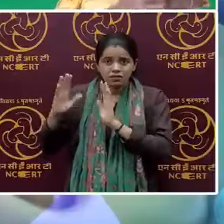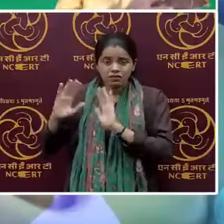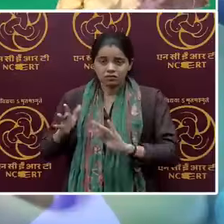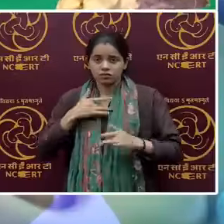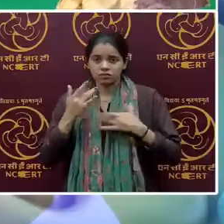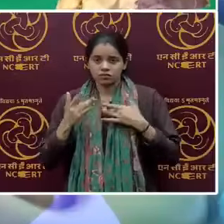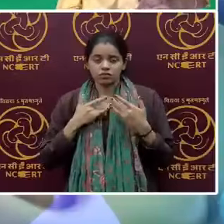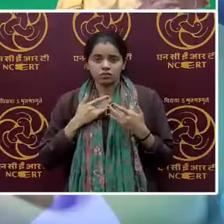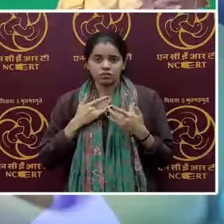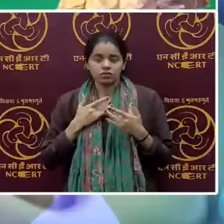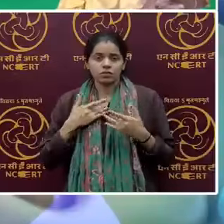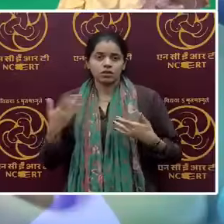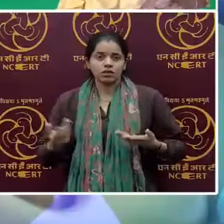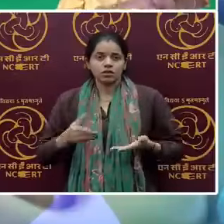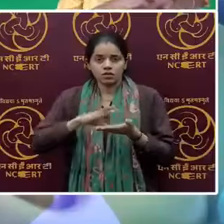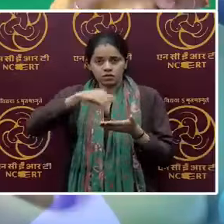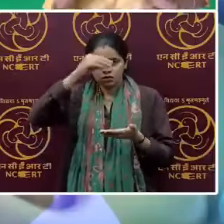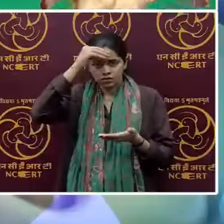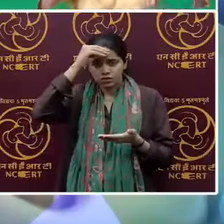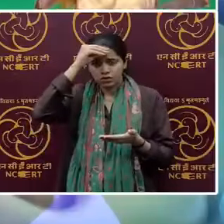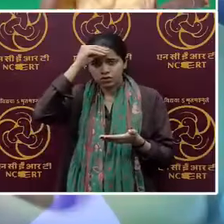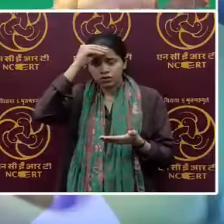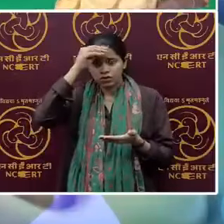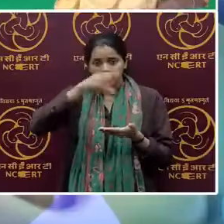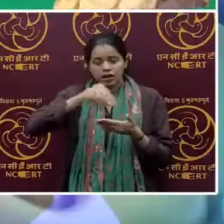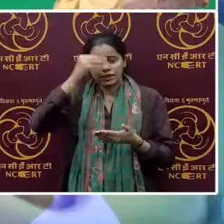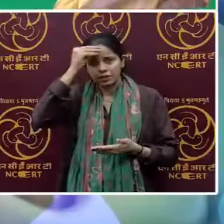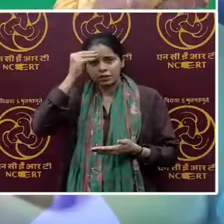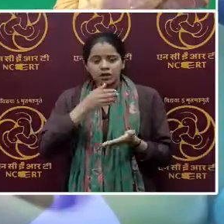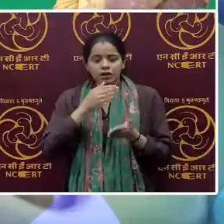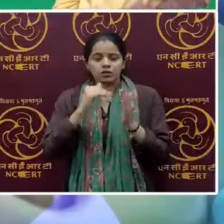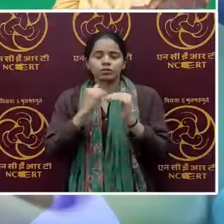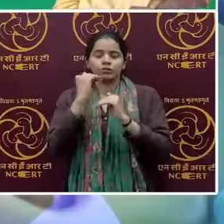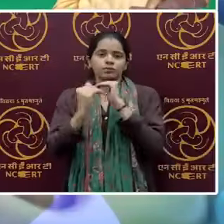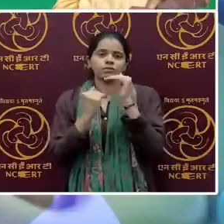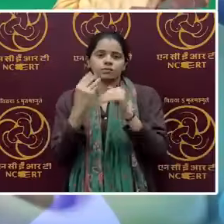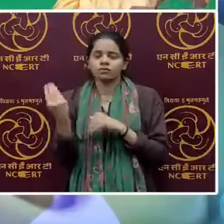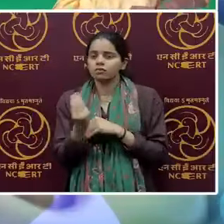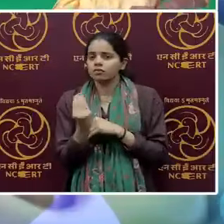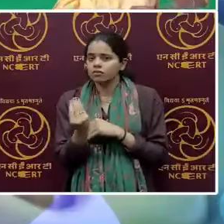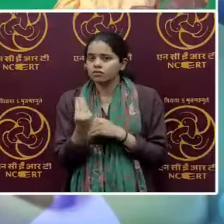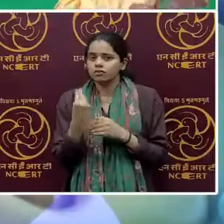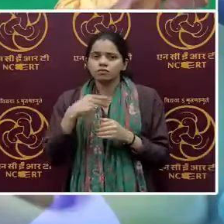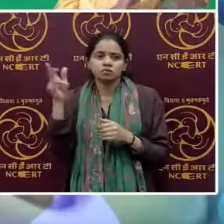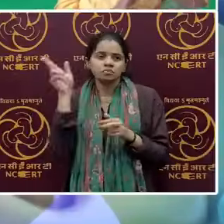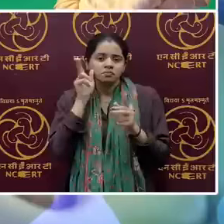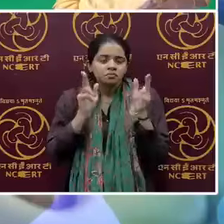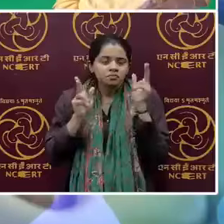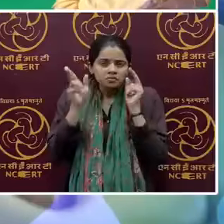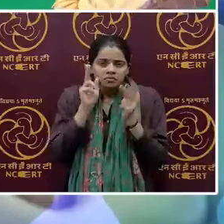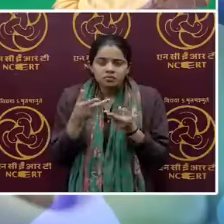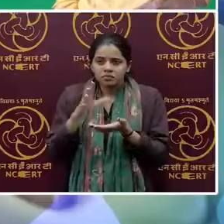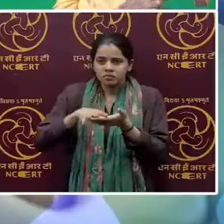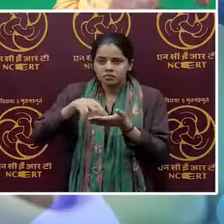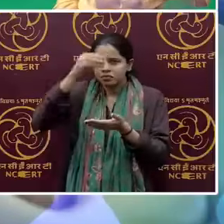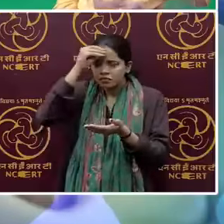that is going to affect the learning pattern, because they need a certain kind of inputs and certain kind of